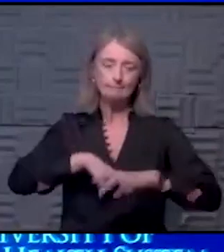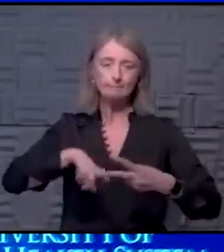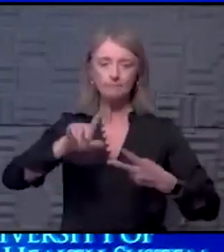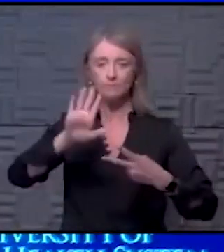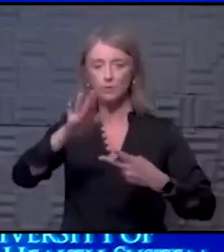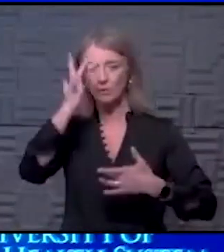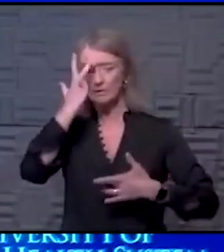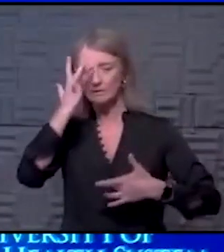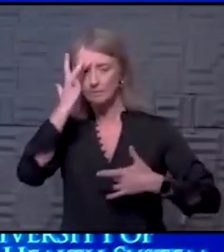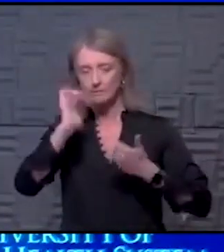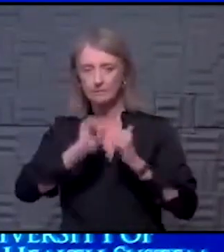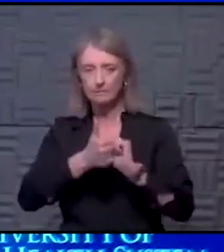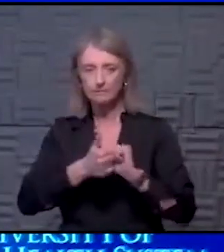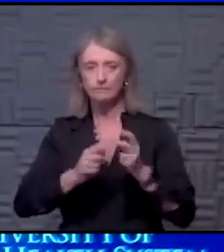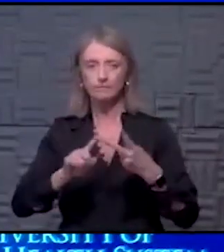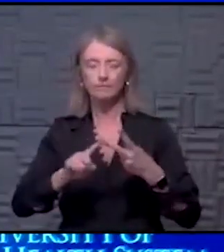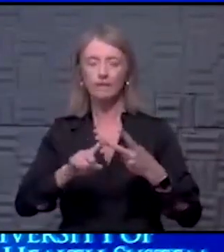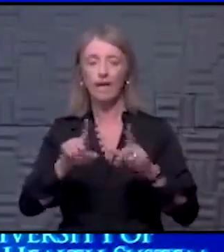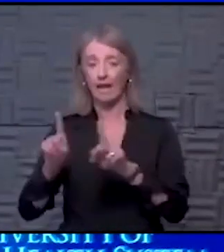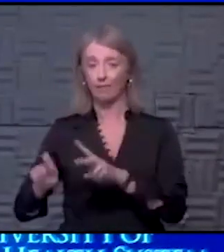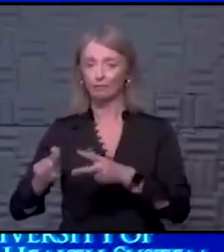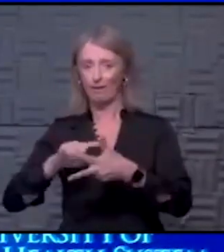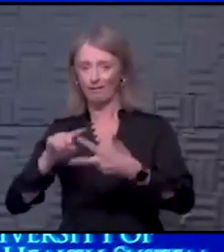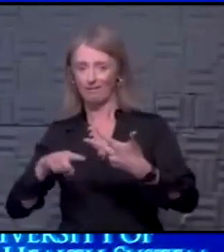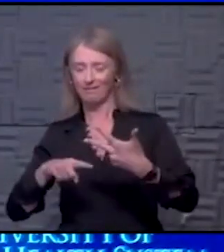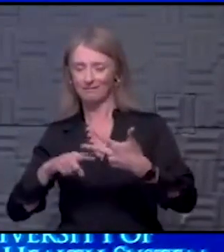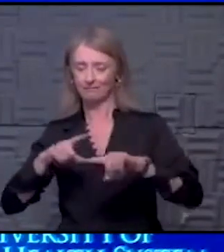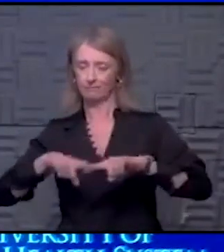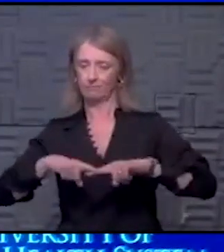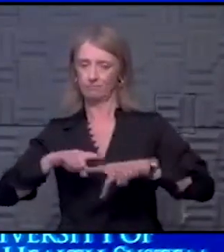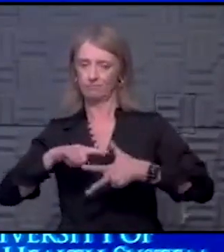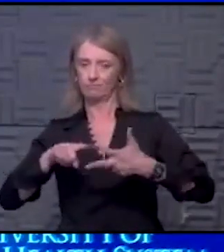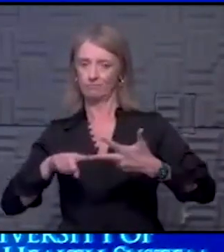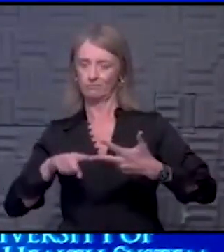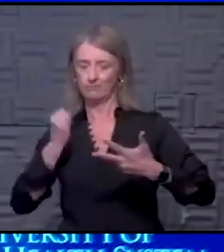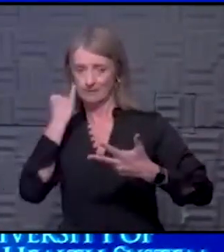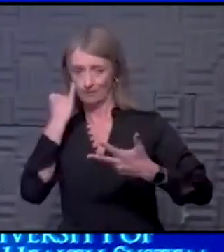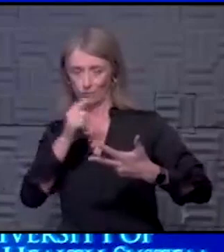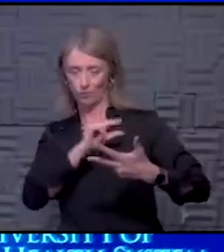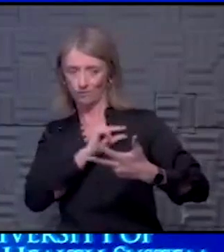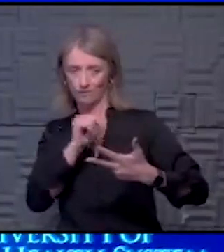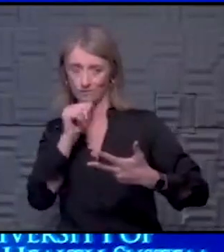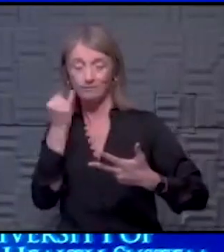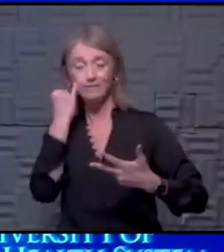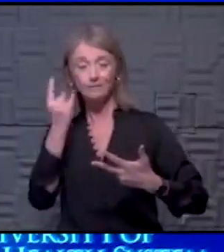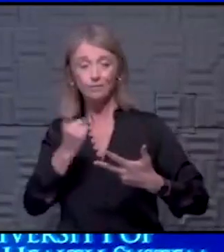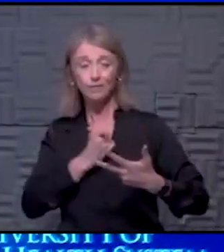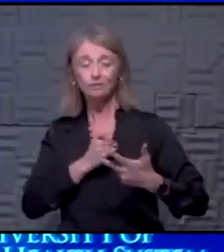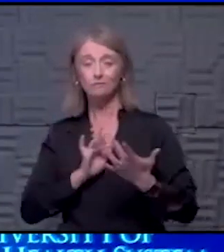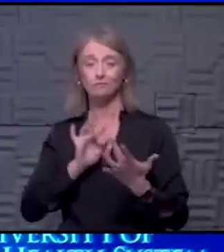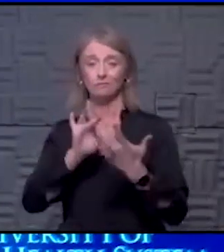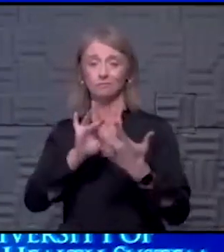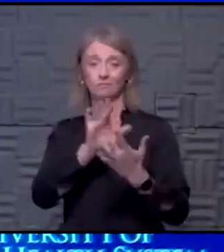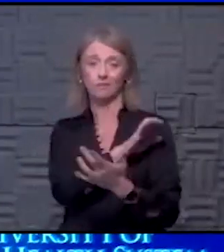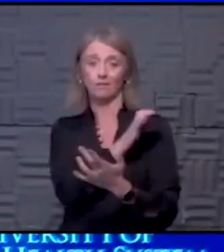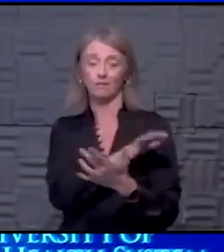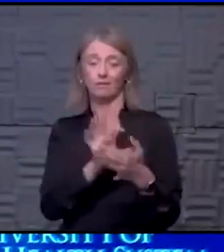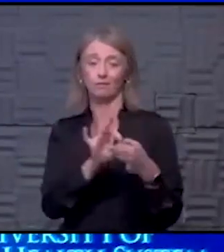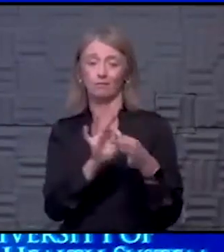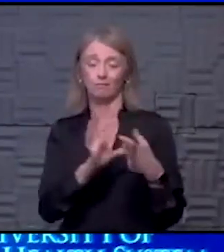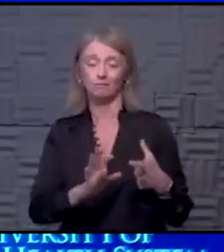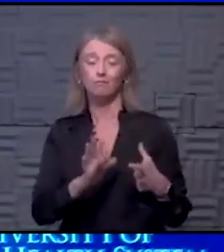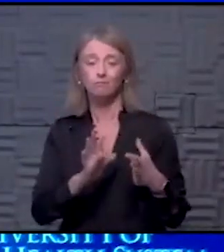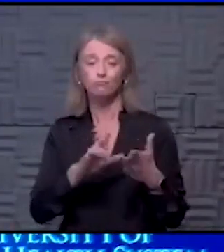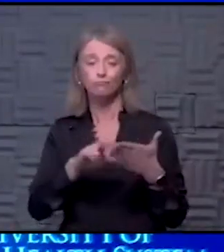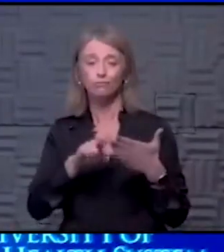your symptoms, and then, of course, the trial. And so whether you qualify. And so if you have any questions, please do reach out to those clinic coordinators